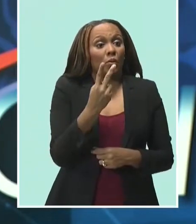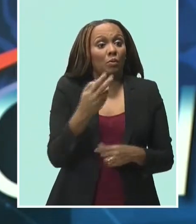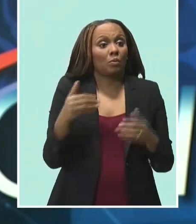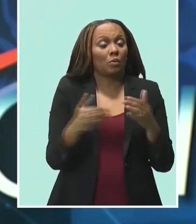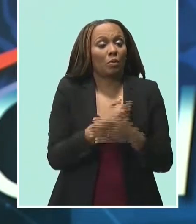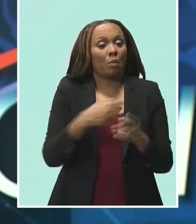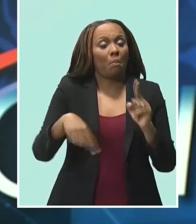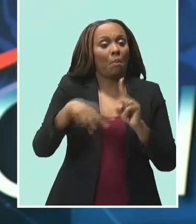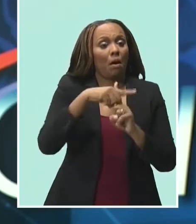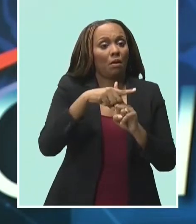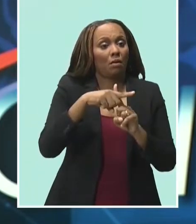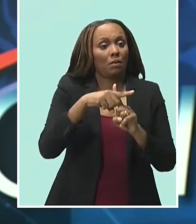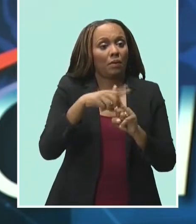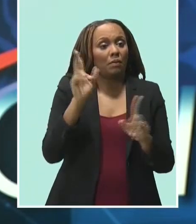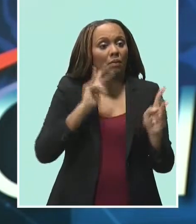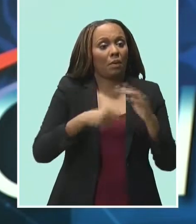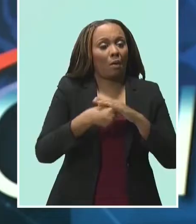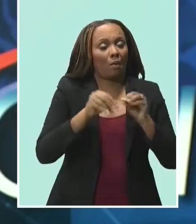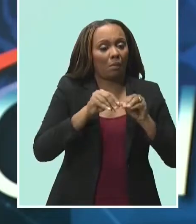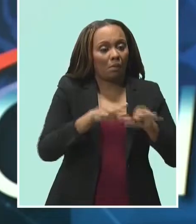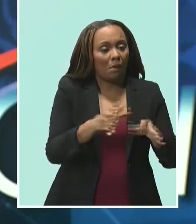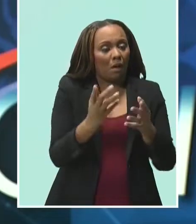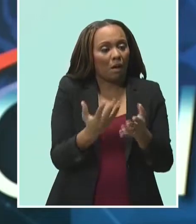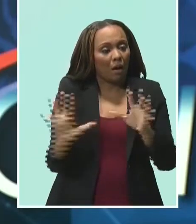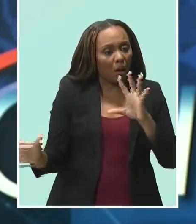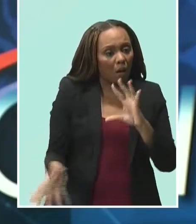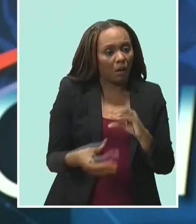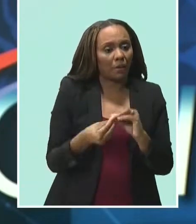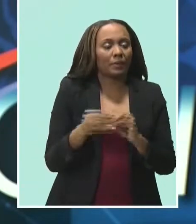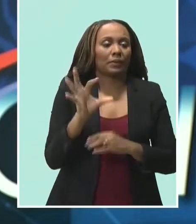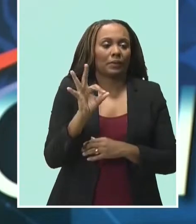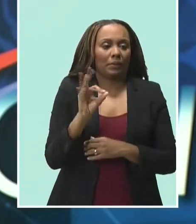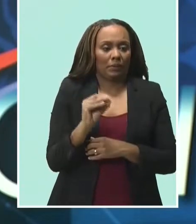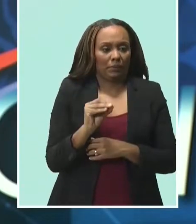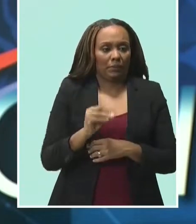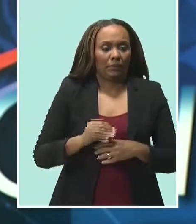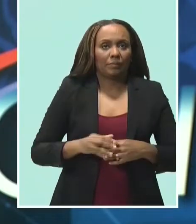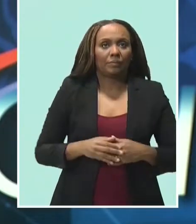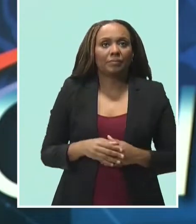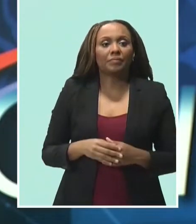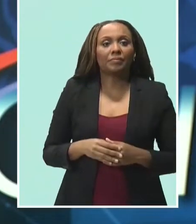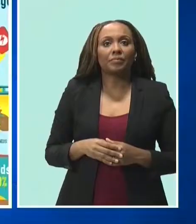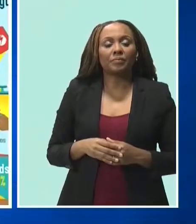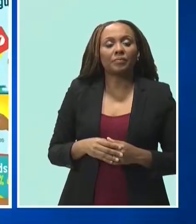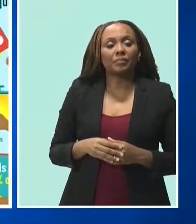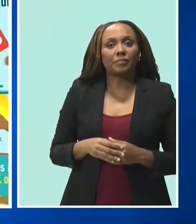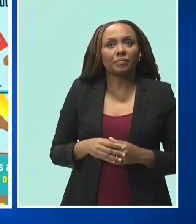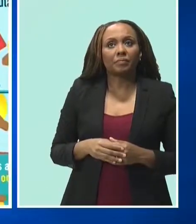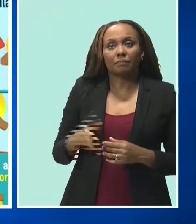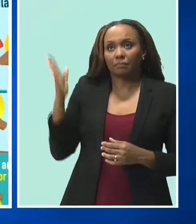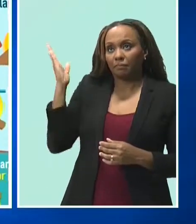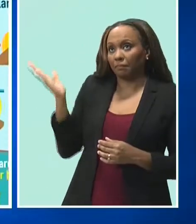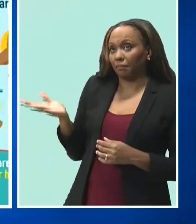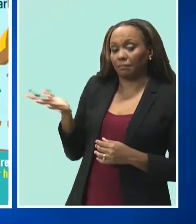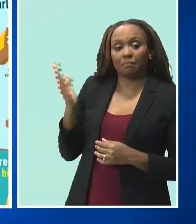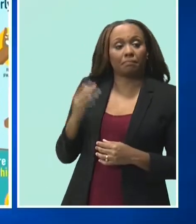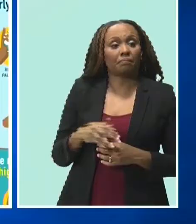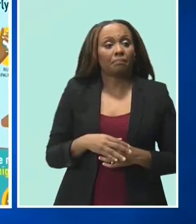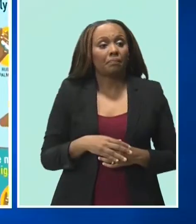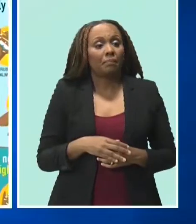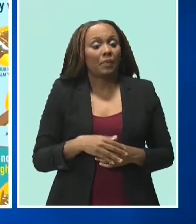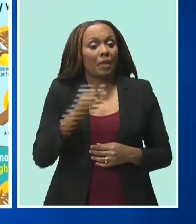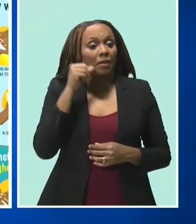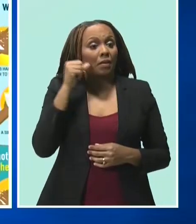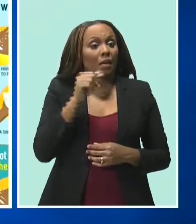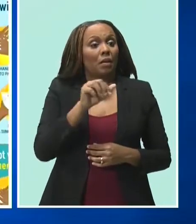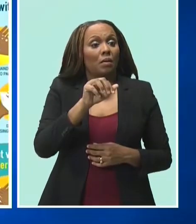been recorded, bringing the national total of cases in Barbados to 90. This after 163 tests